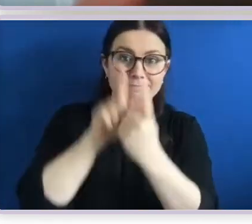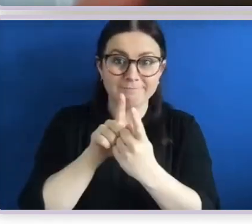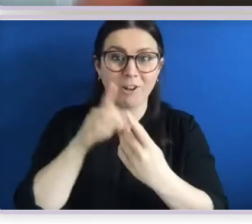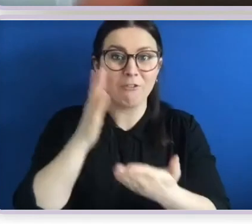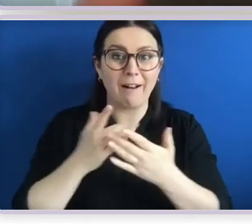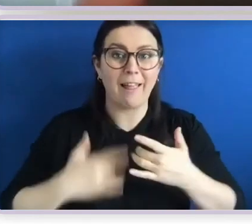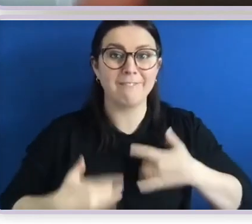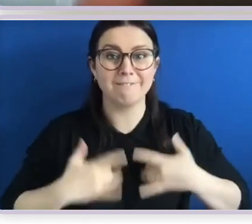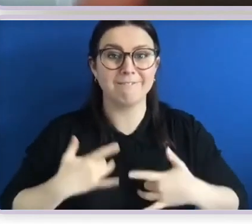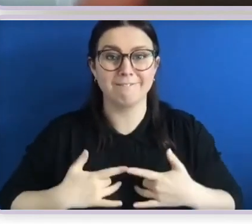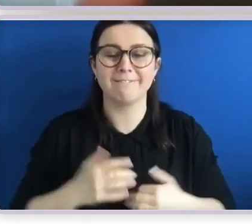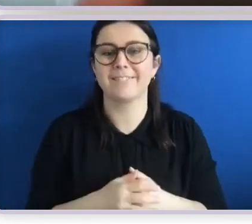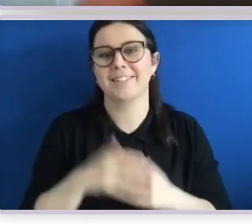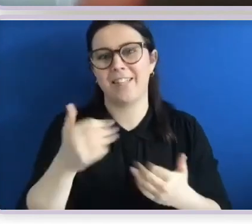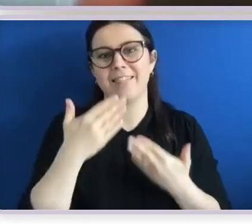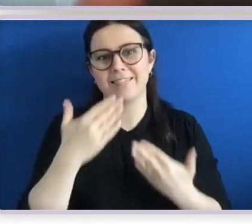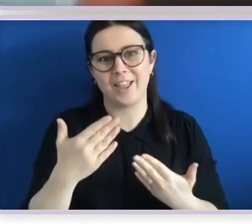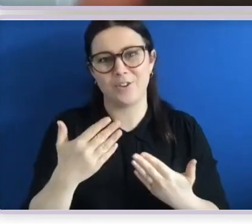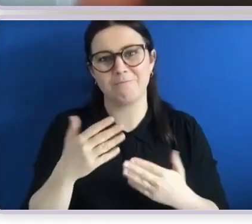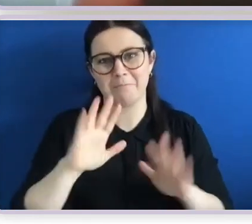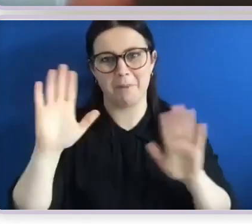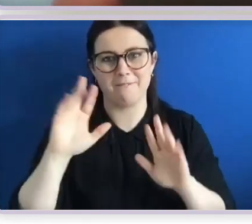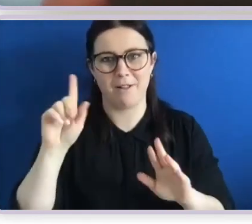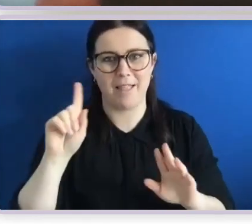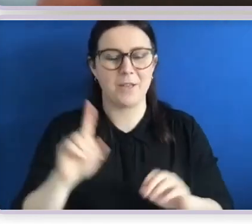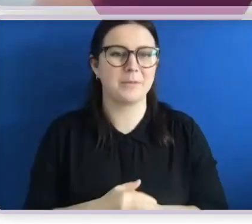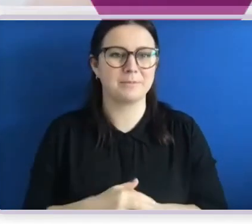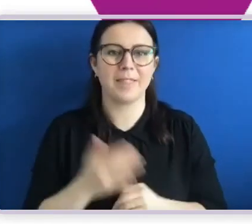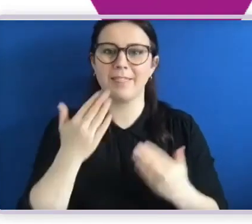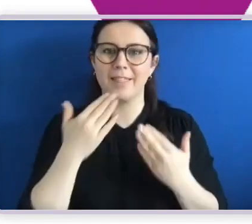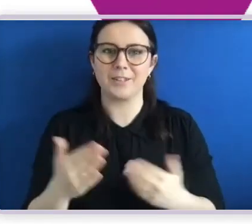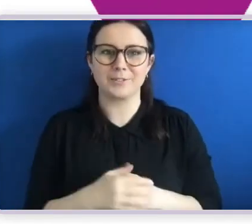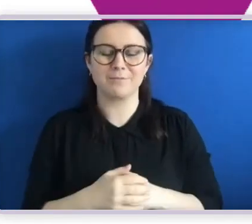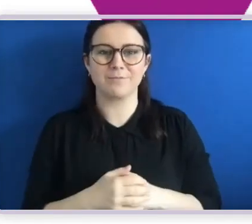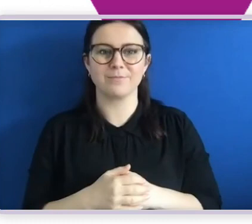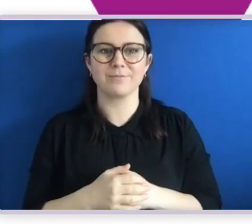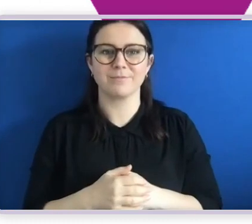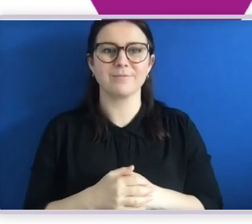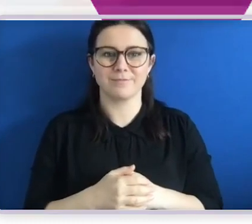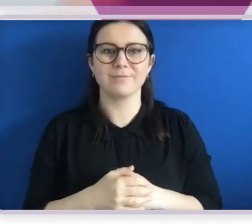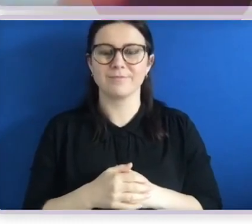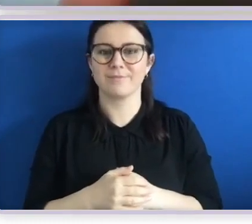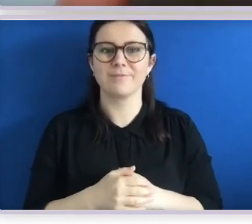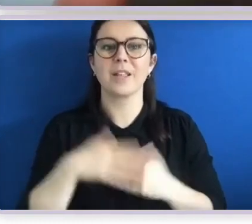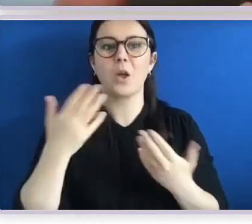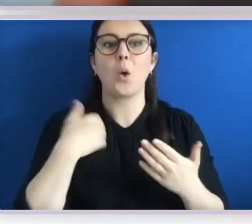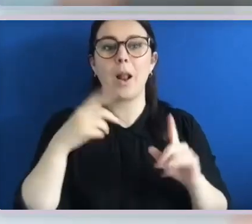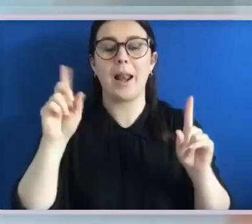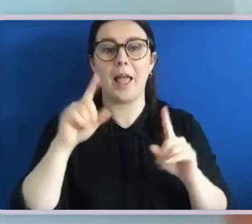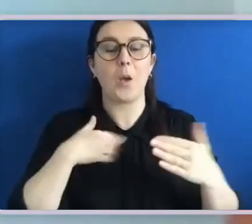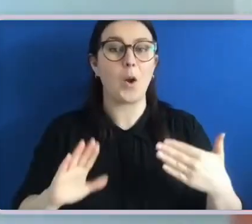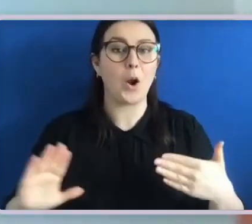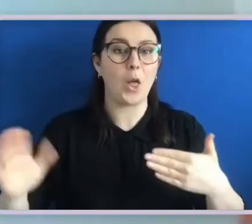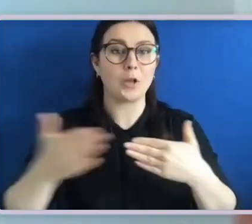3D. Thanks again. Bye for now. Thank you. So everybody, we've come to a close for the first of